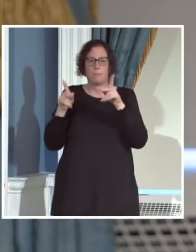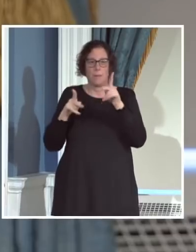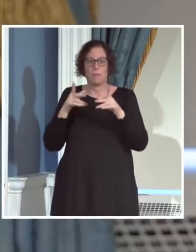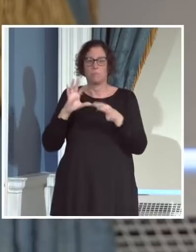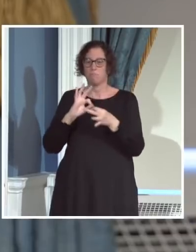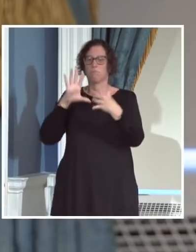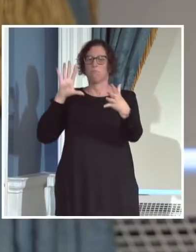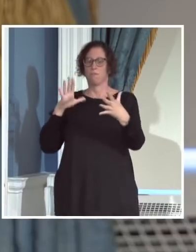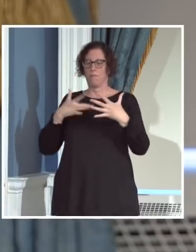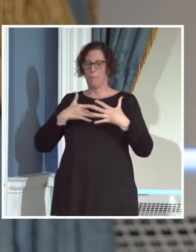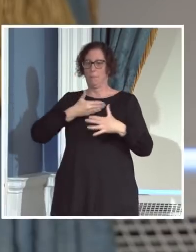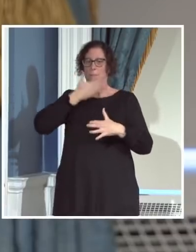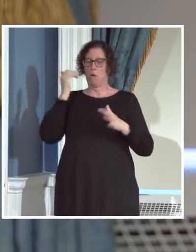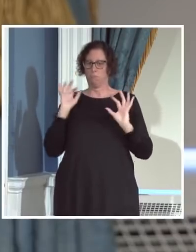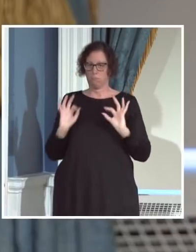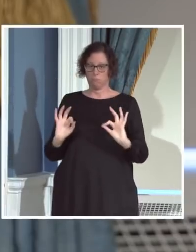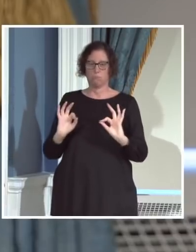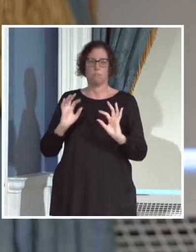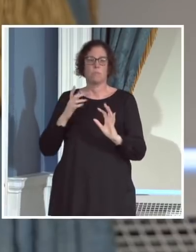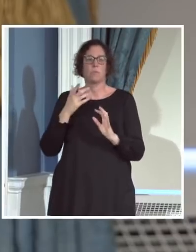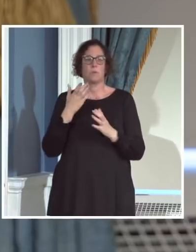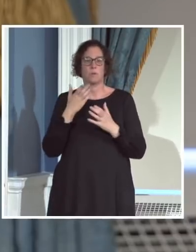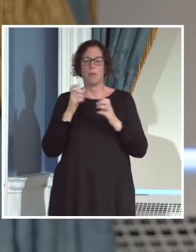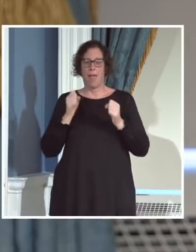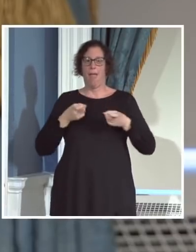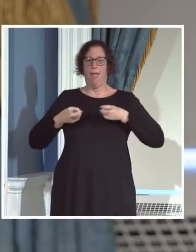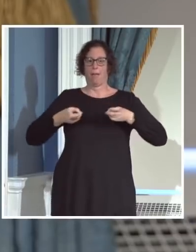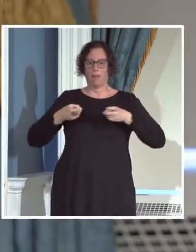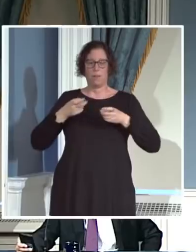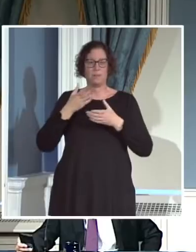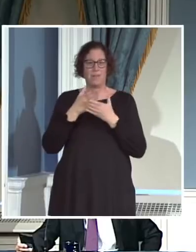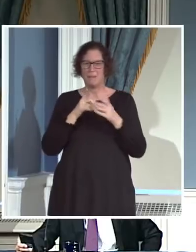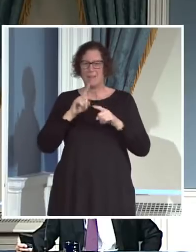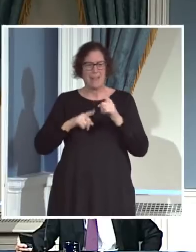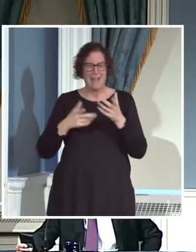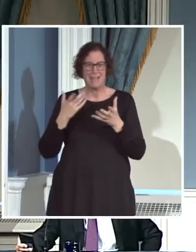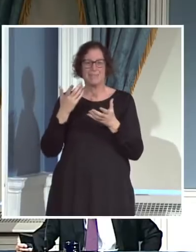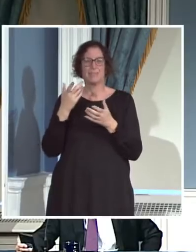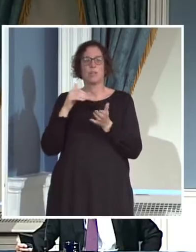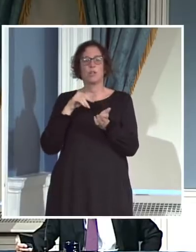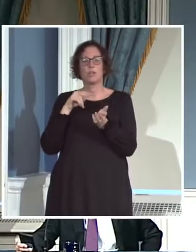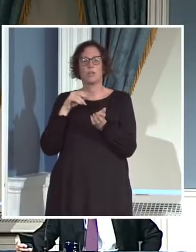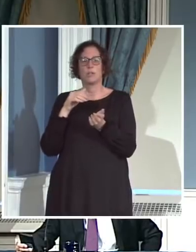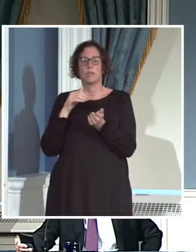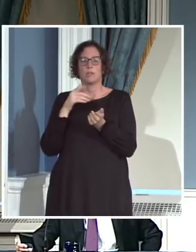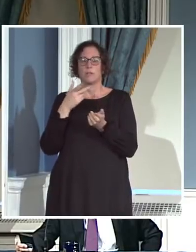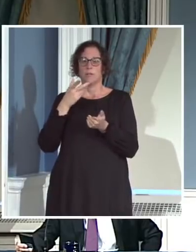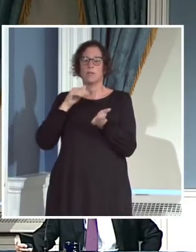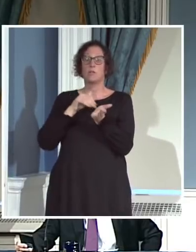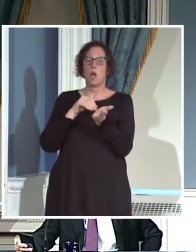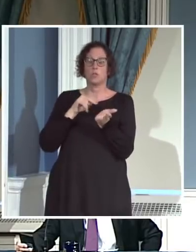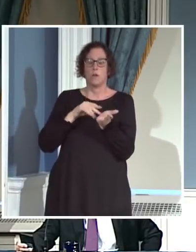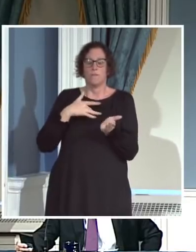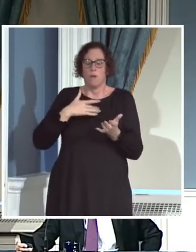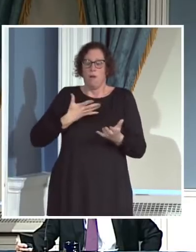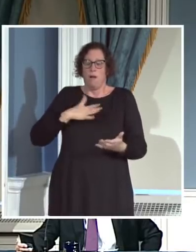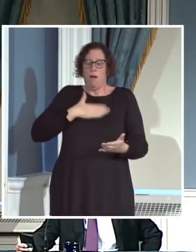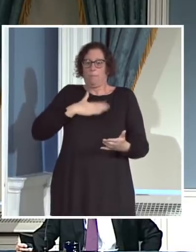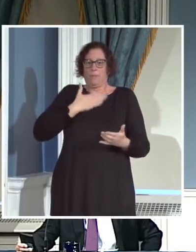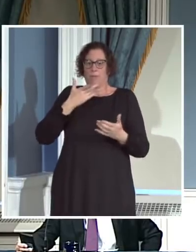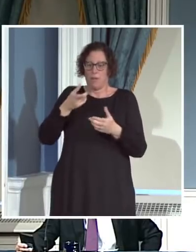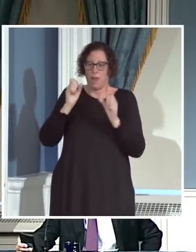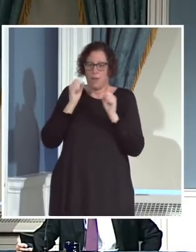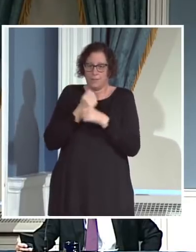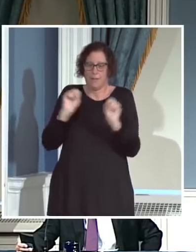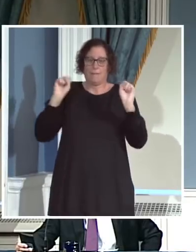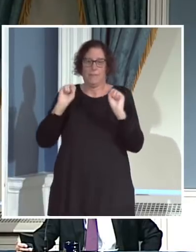rewarding for the physicians and nurses. Yeah, and Yoav, our goal is to, I just want to be really clear